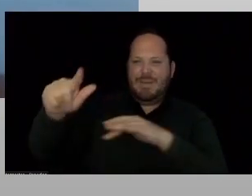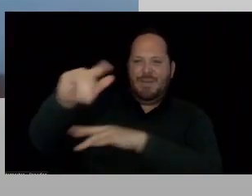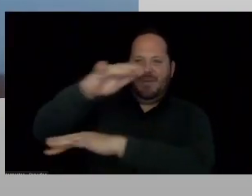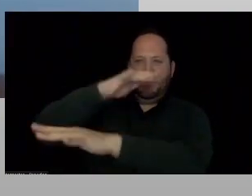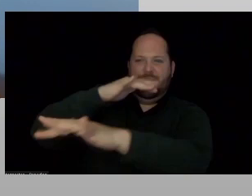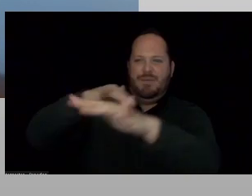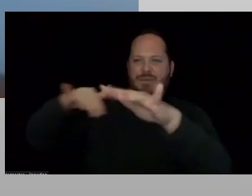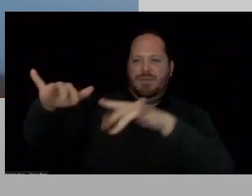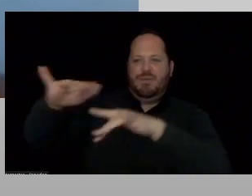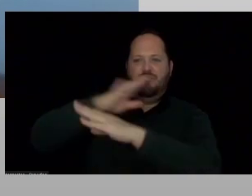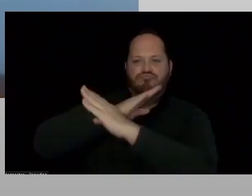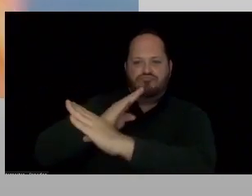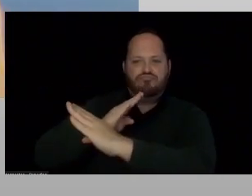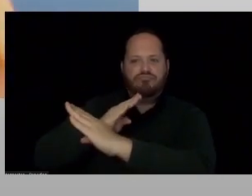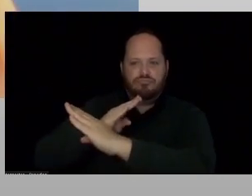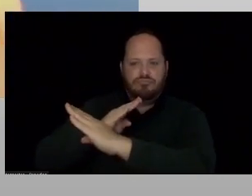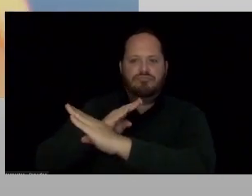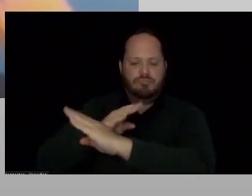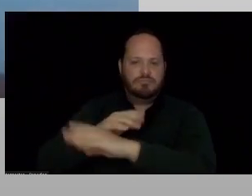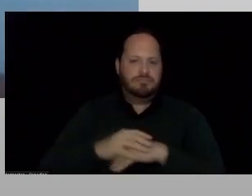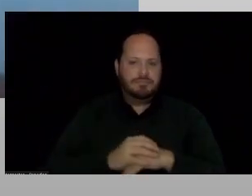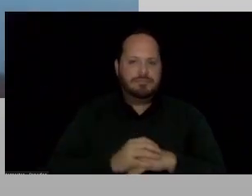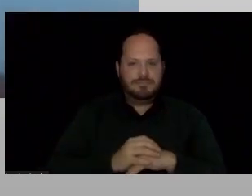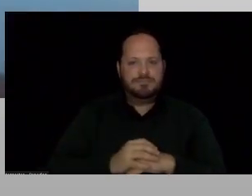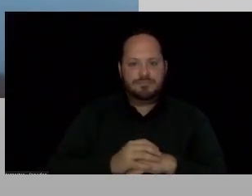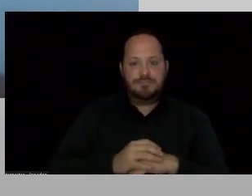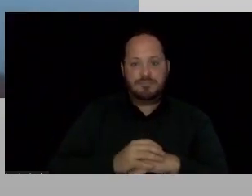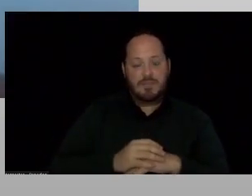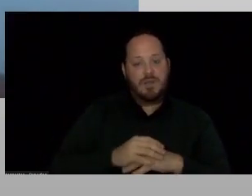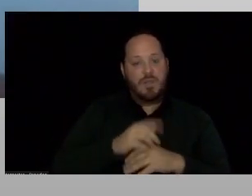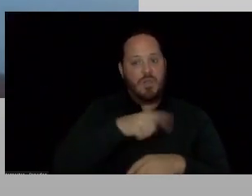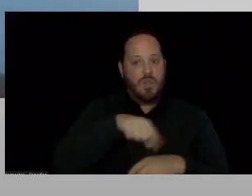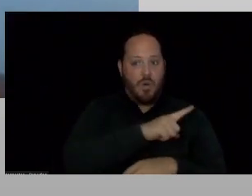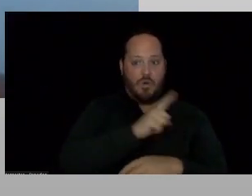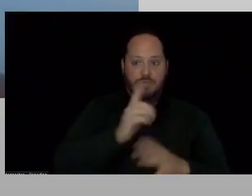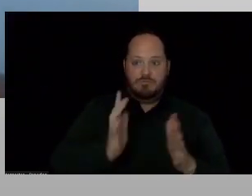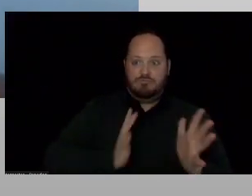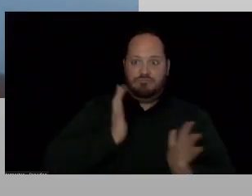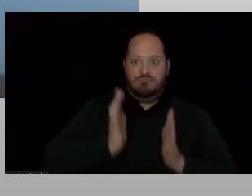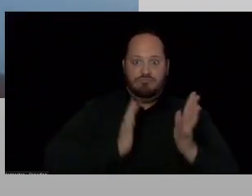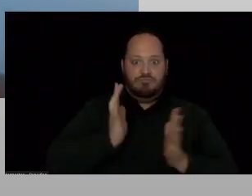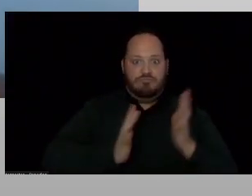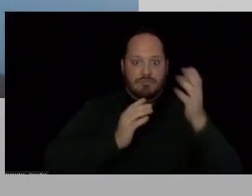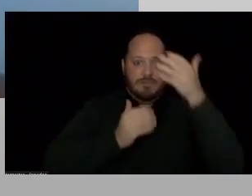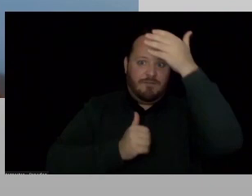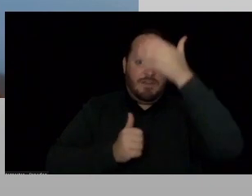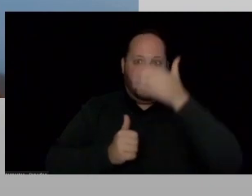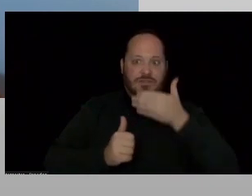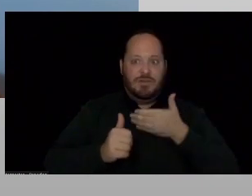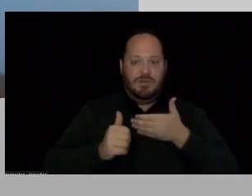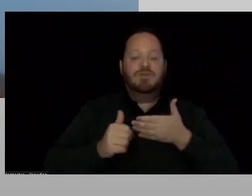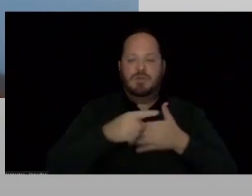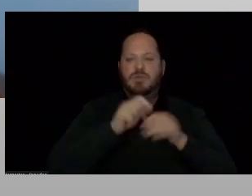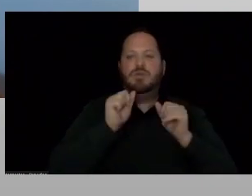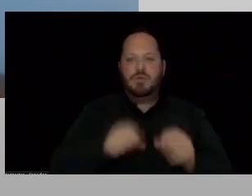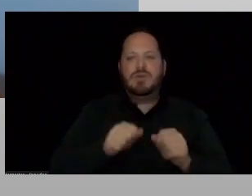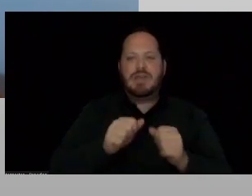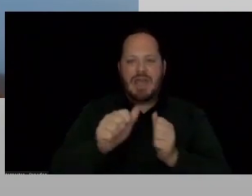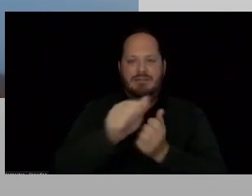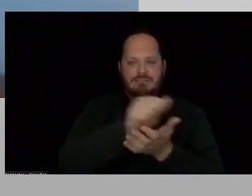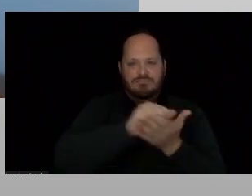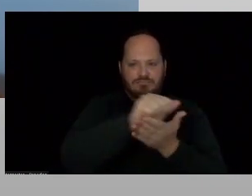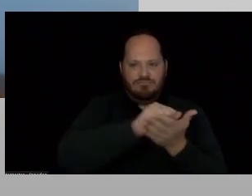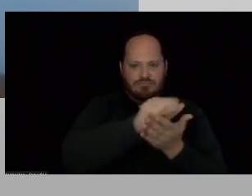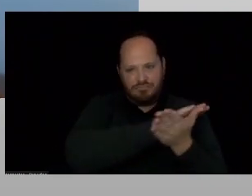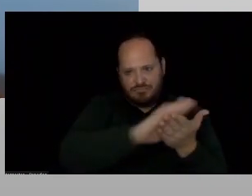work well. And many of the really robust face shields we'll be posting can be sterilized and reused.